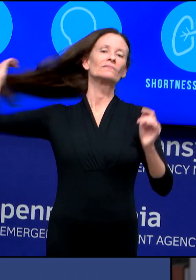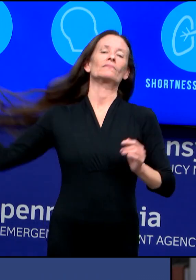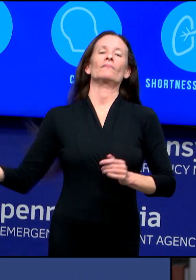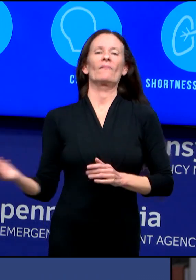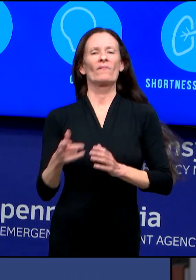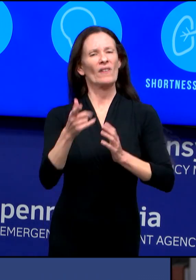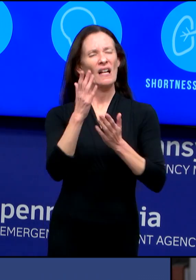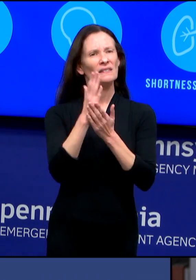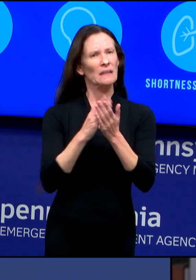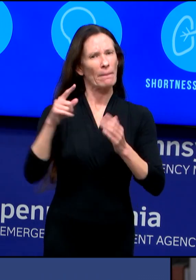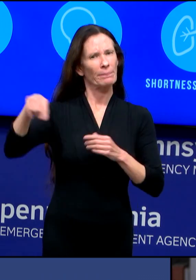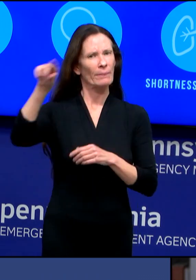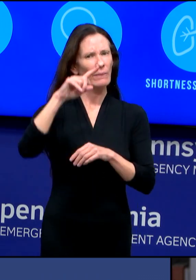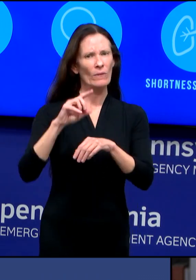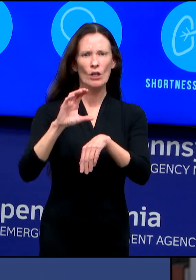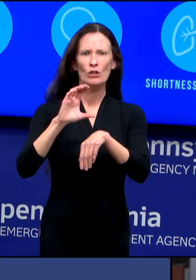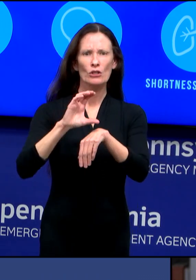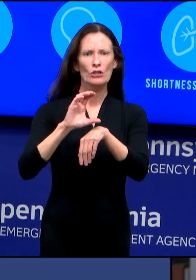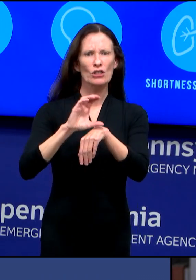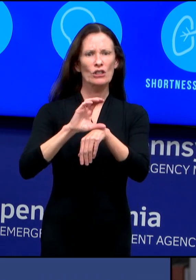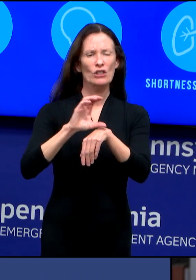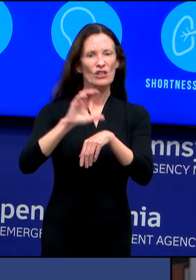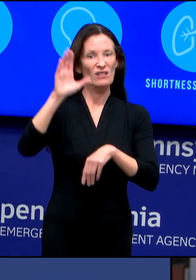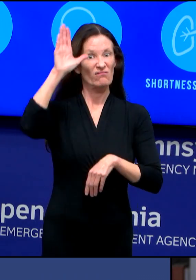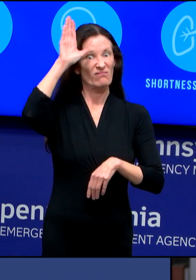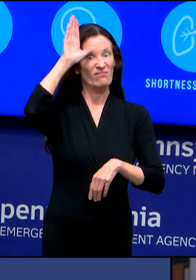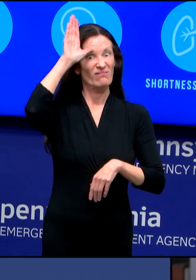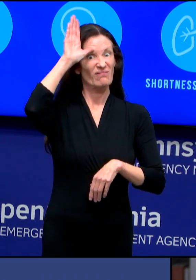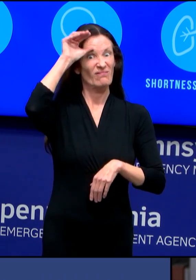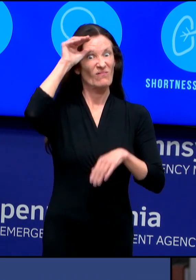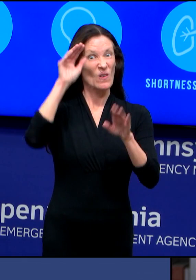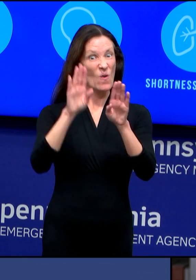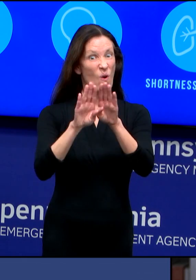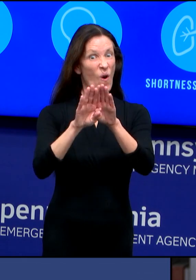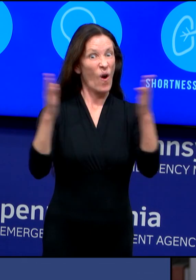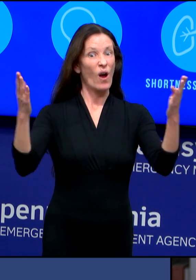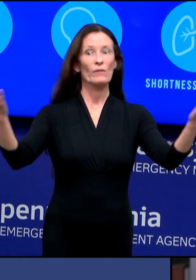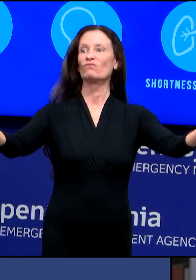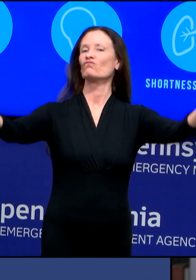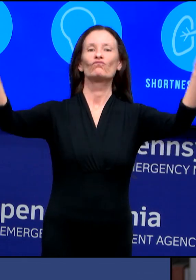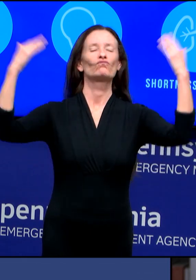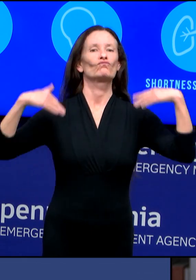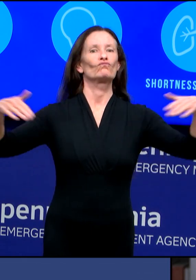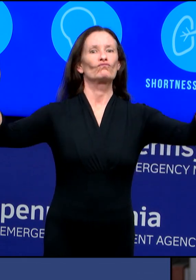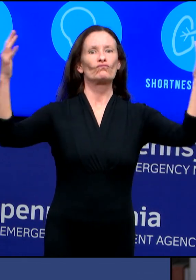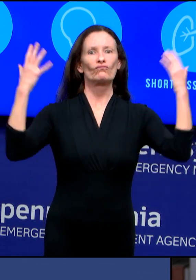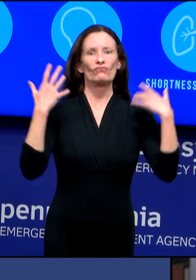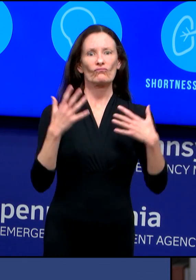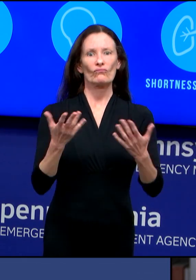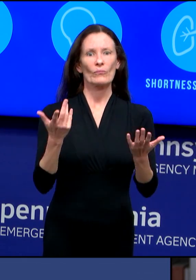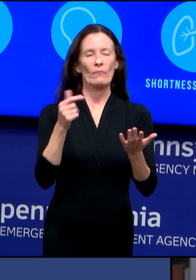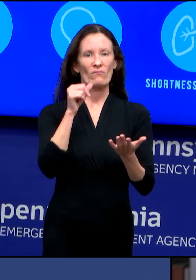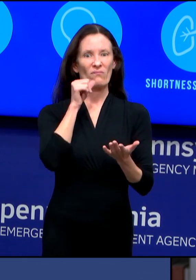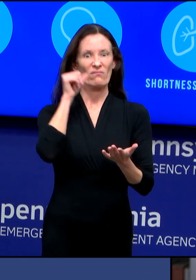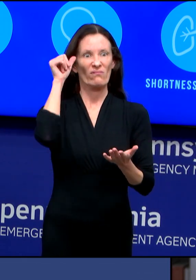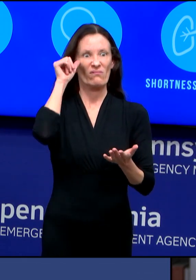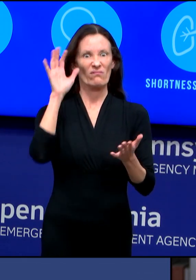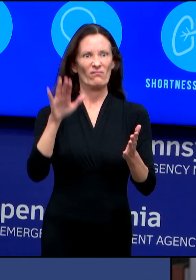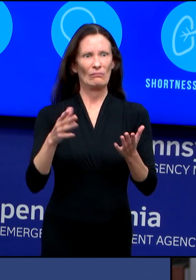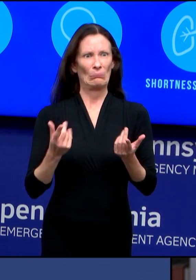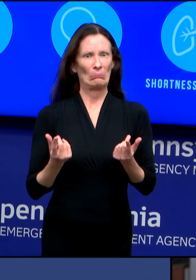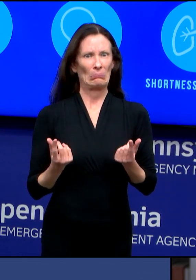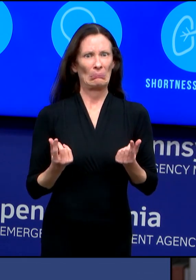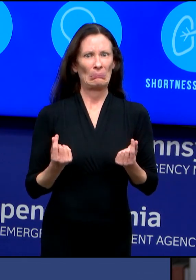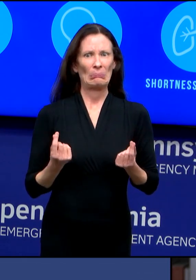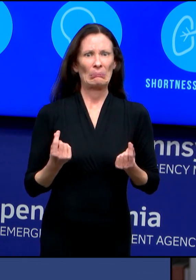anybody else, the state, businesses who depends on cash coming in, and church services or religious services